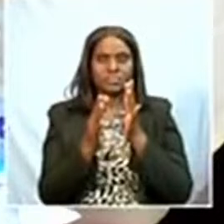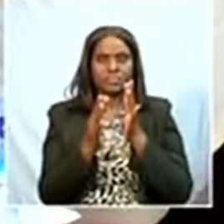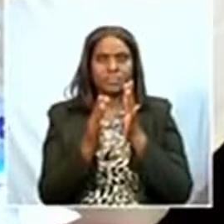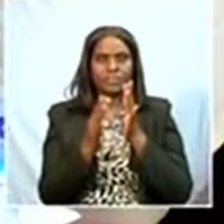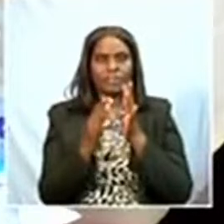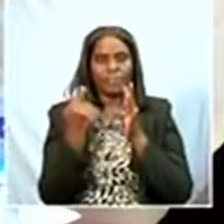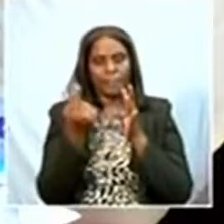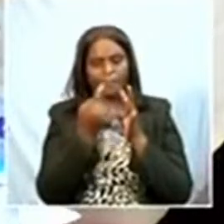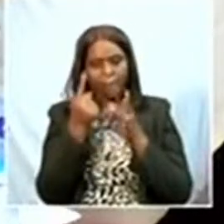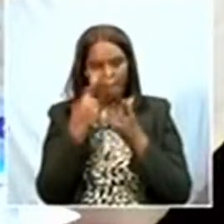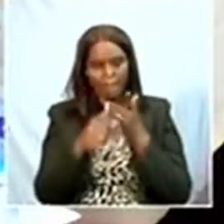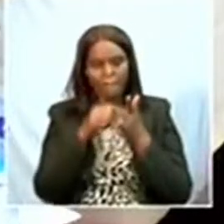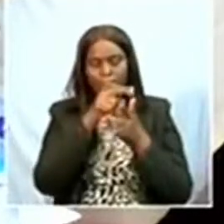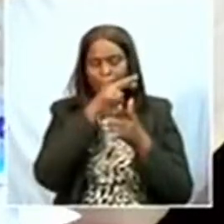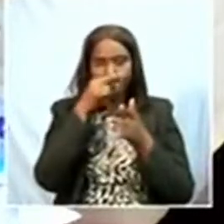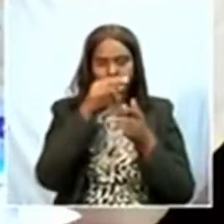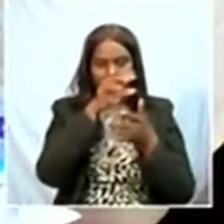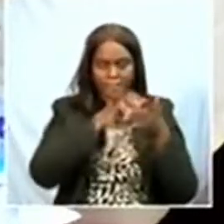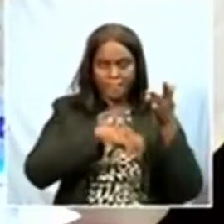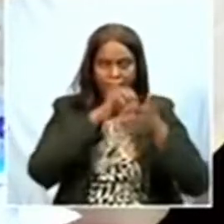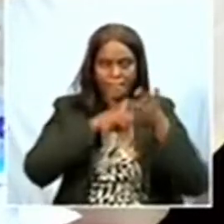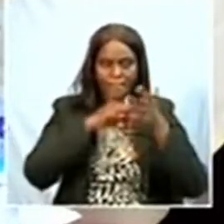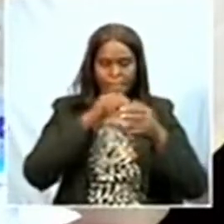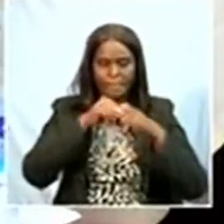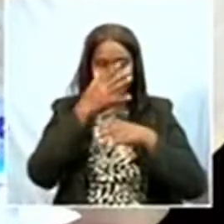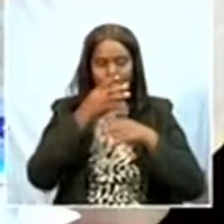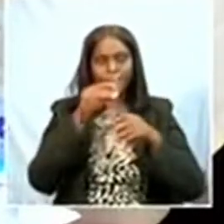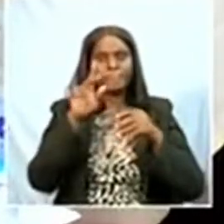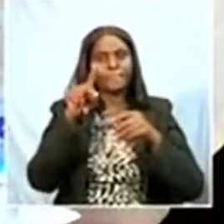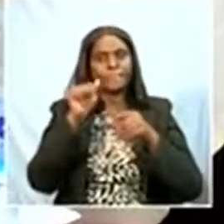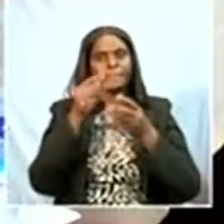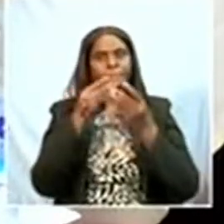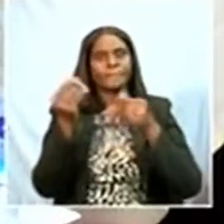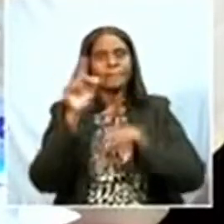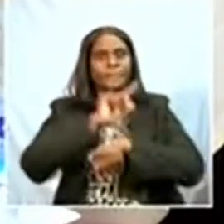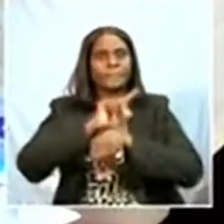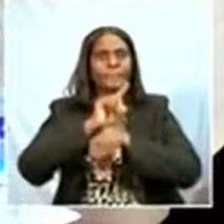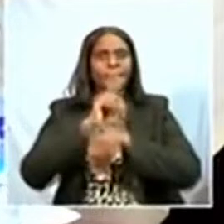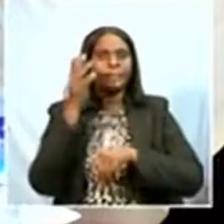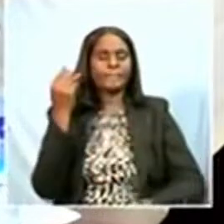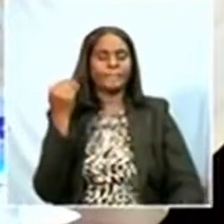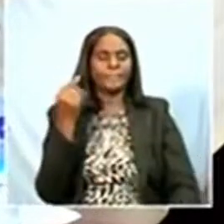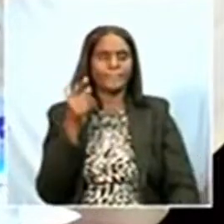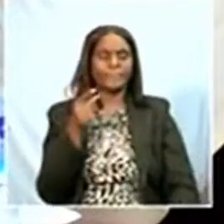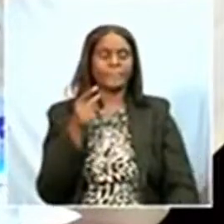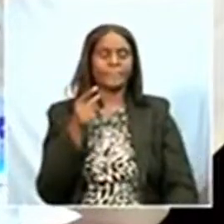are simply taking away? P.S. Just a few days ago,